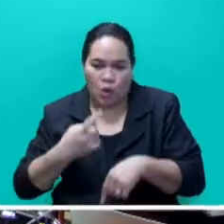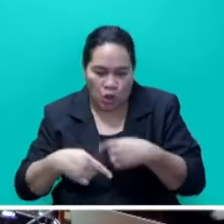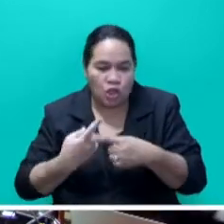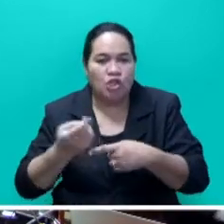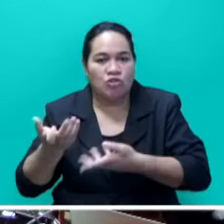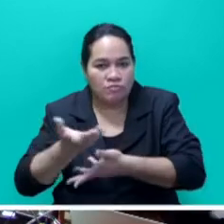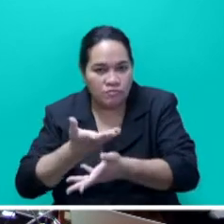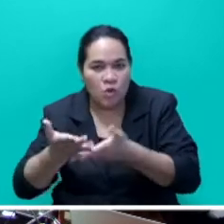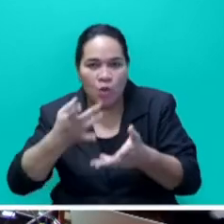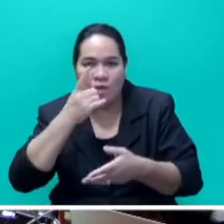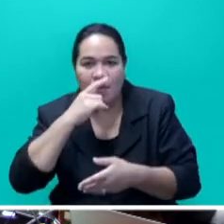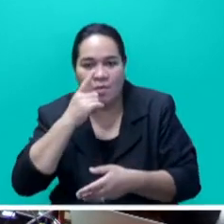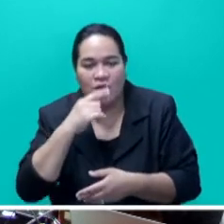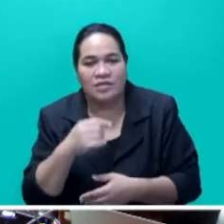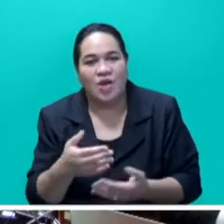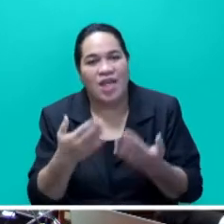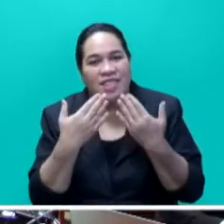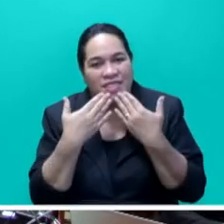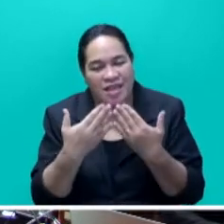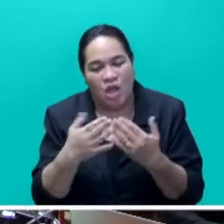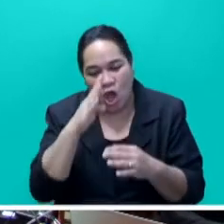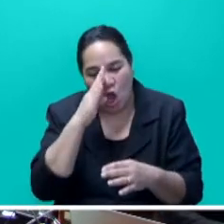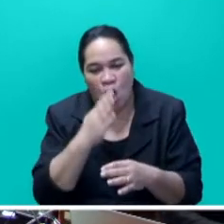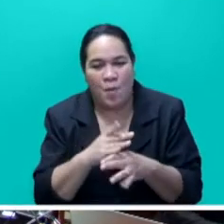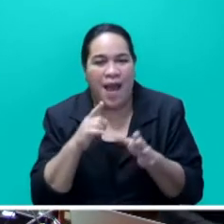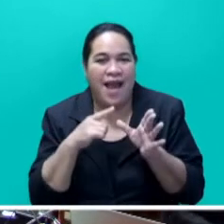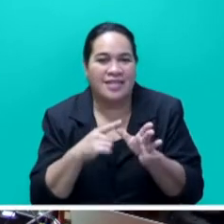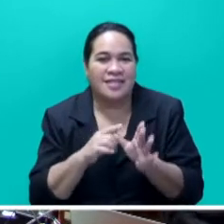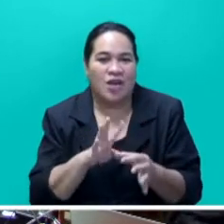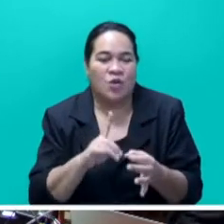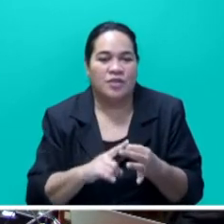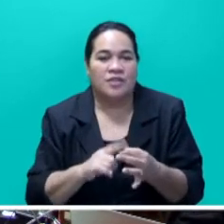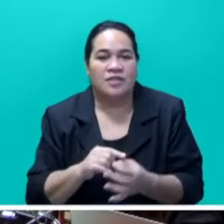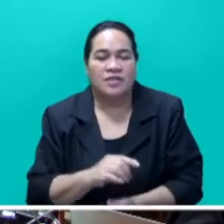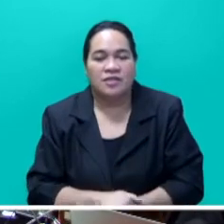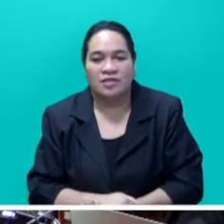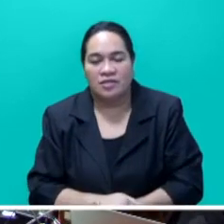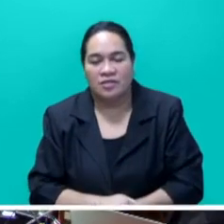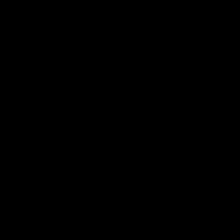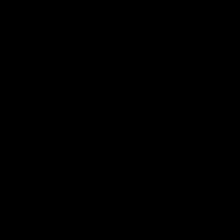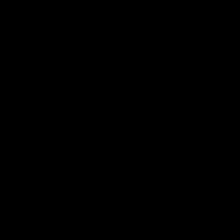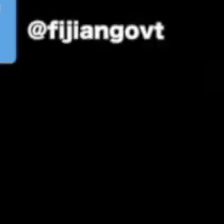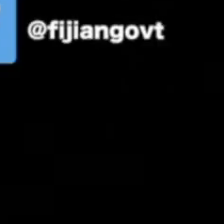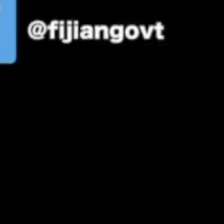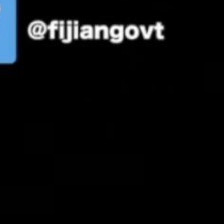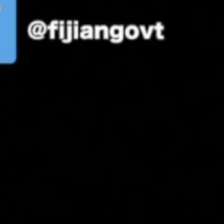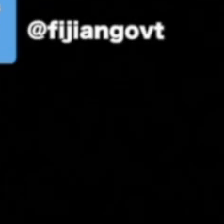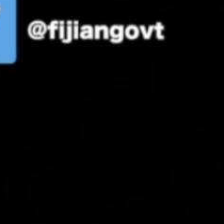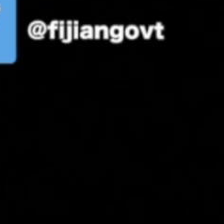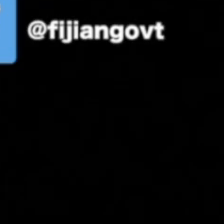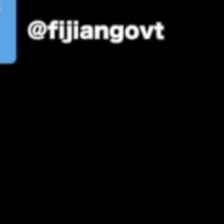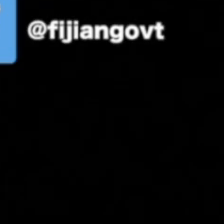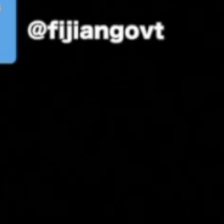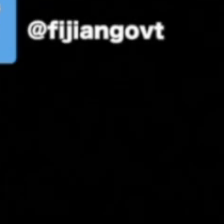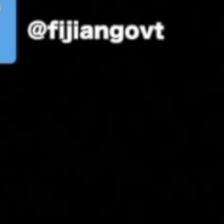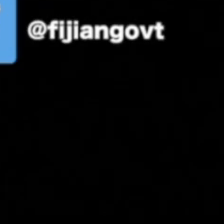sir. I thank you, sir, and I hope that answers the question. Thank you, Honourable Minister.